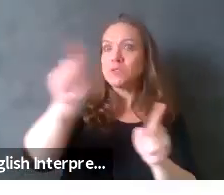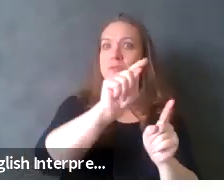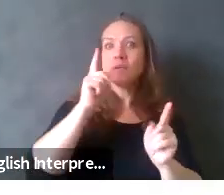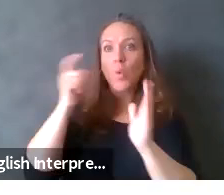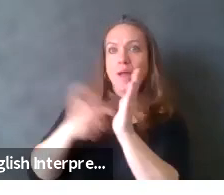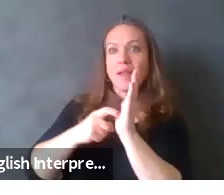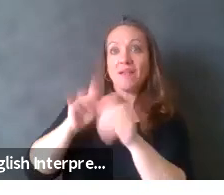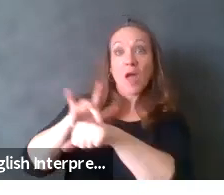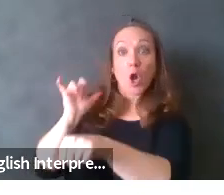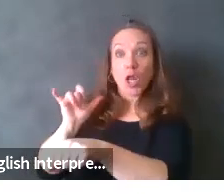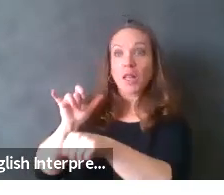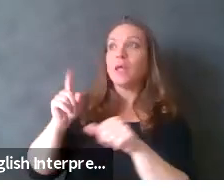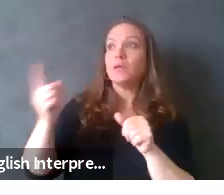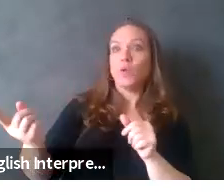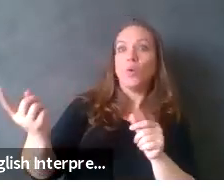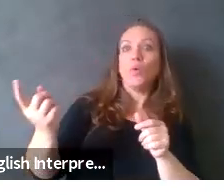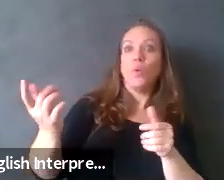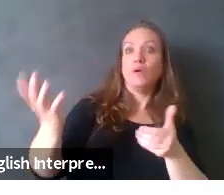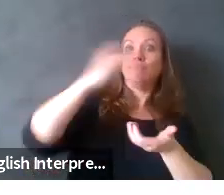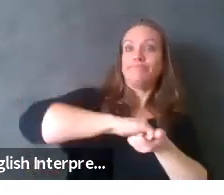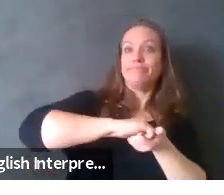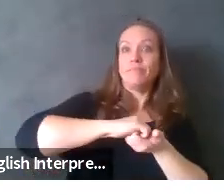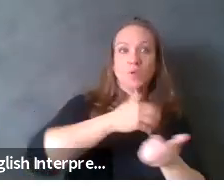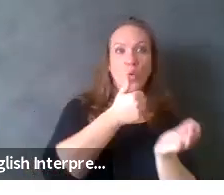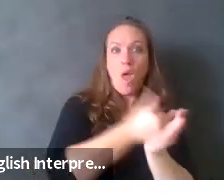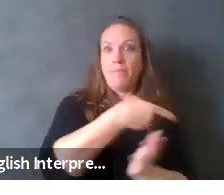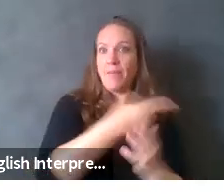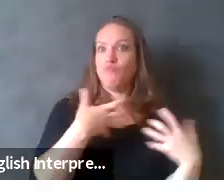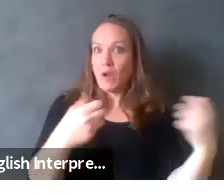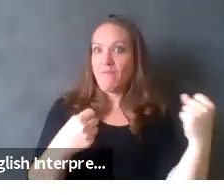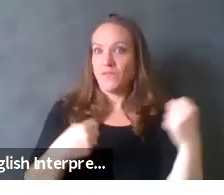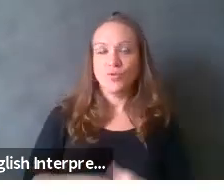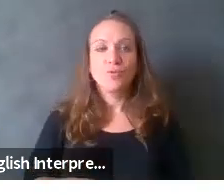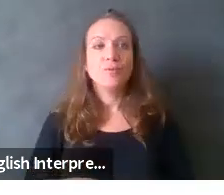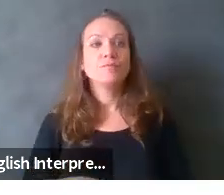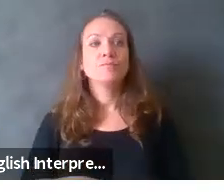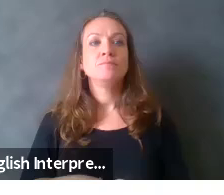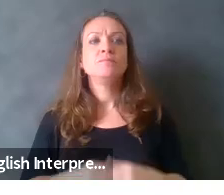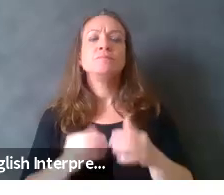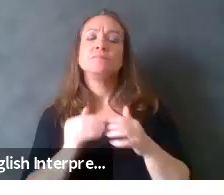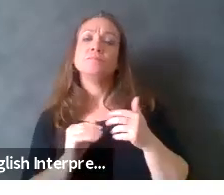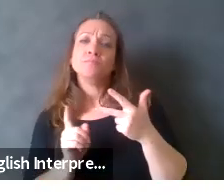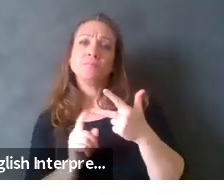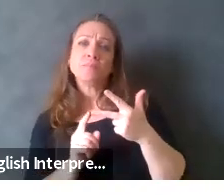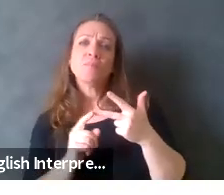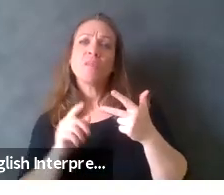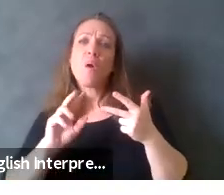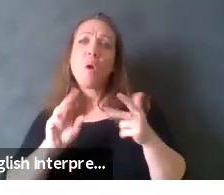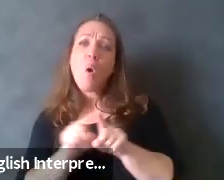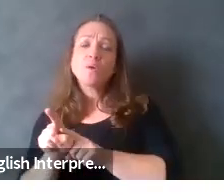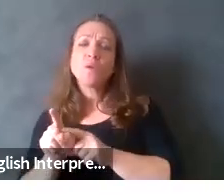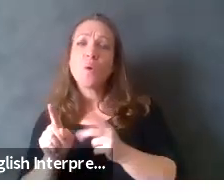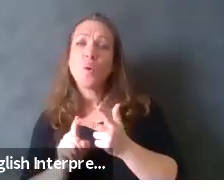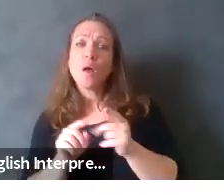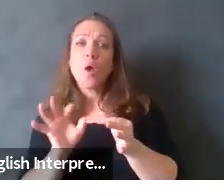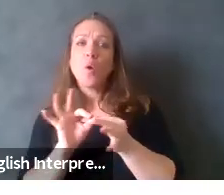more, to their recovery. We also communicate relevant client needs to the shelter site manager.